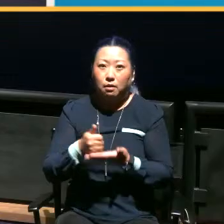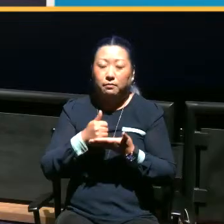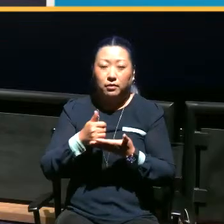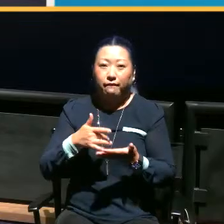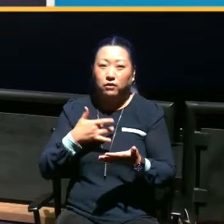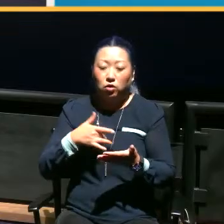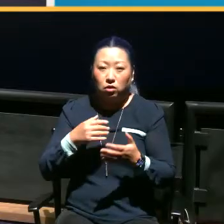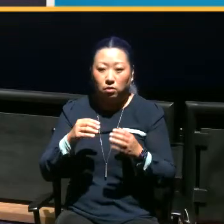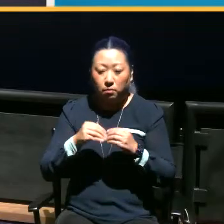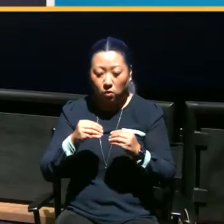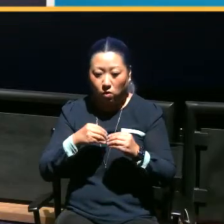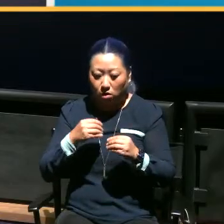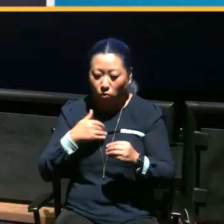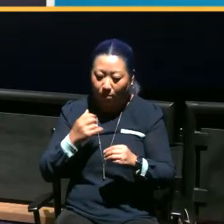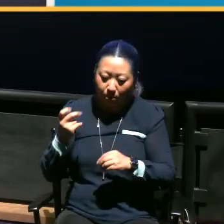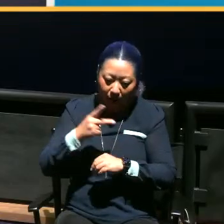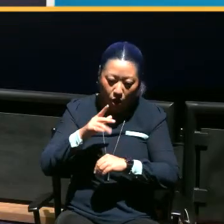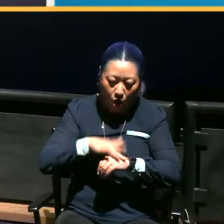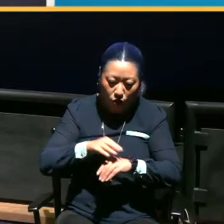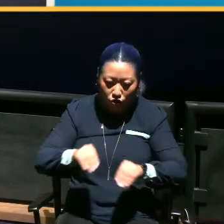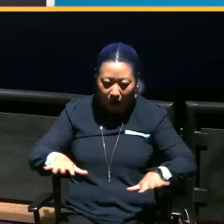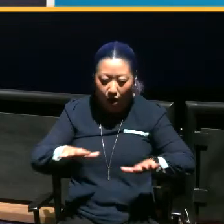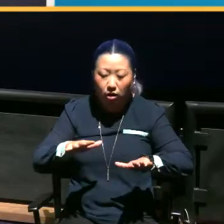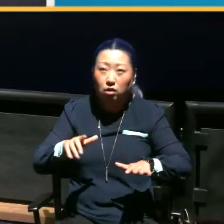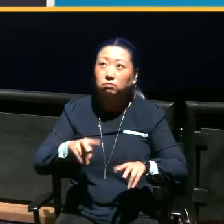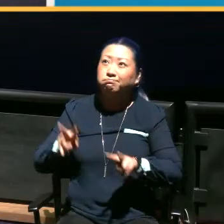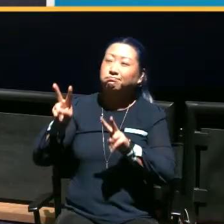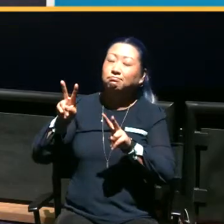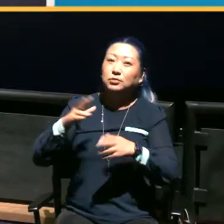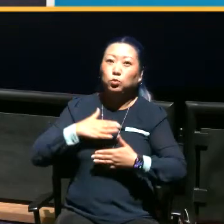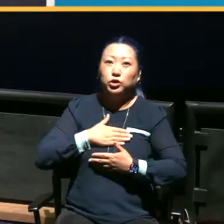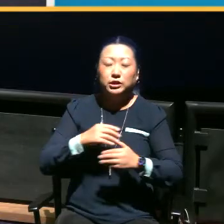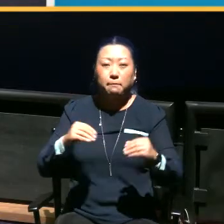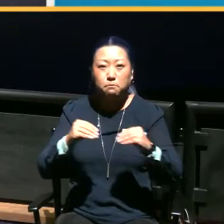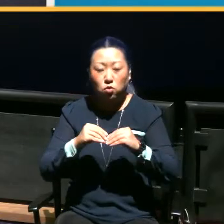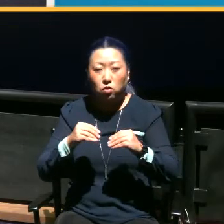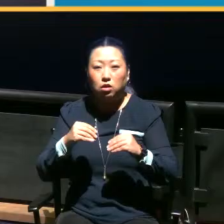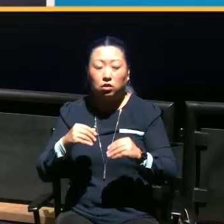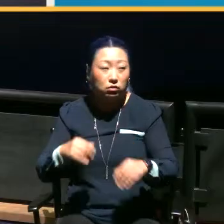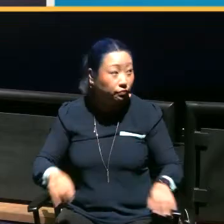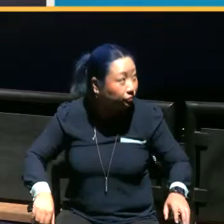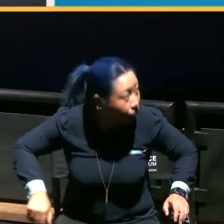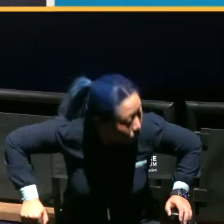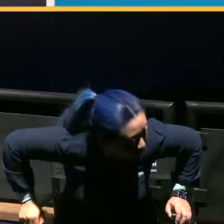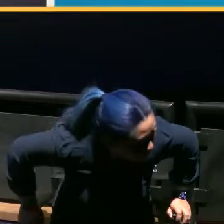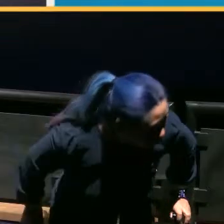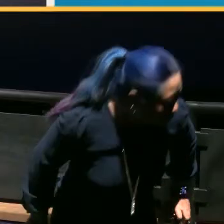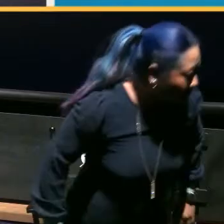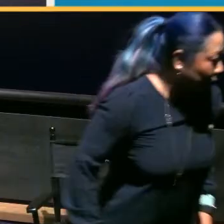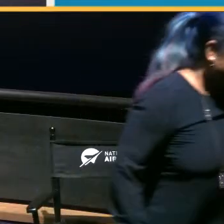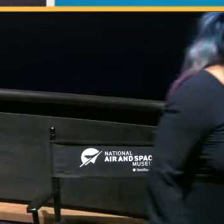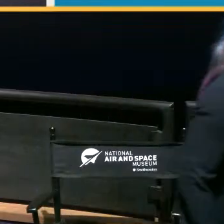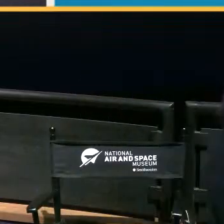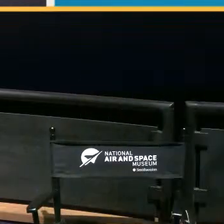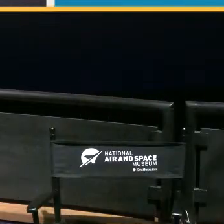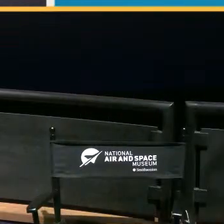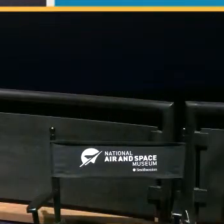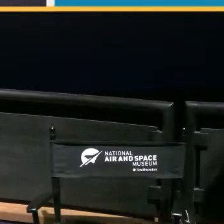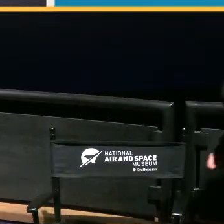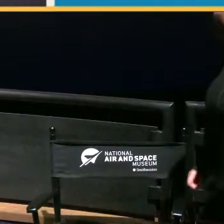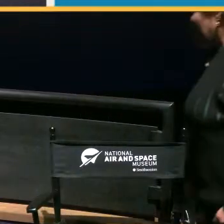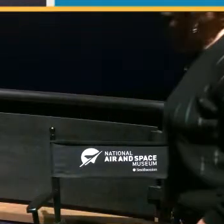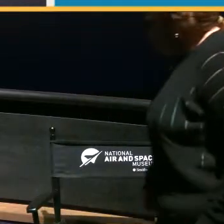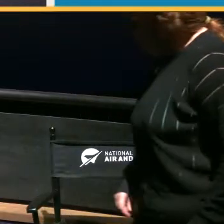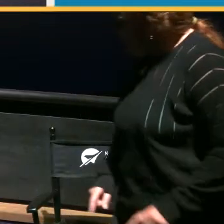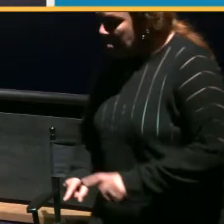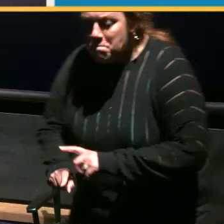I'm on the ground. I was looking at it, I was wearing a spacesuit and admiring it, but we get to deal with Earth every day. We get to be around